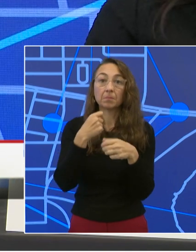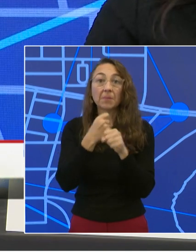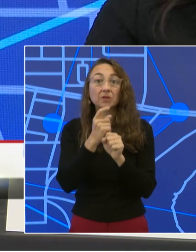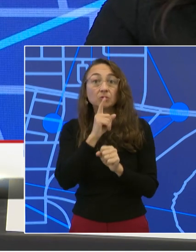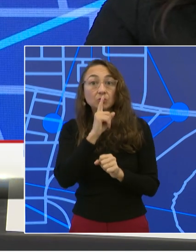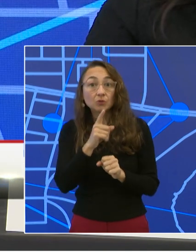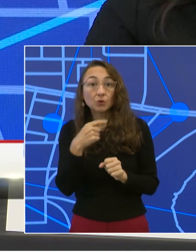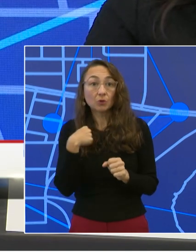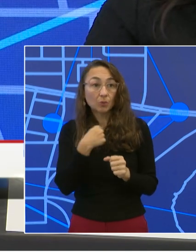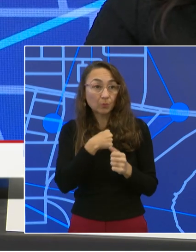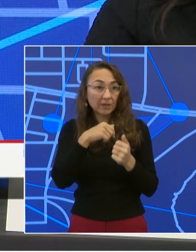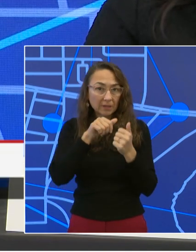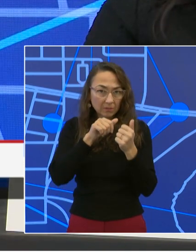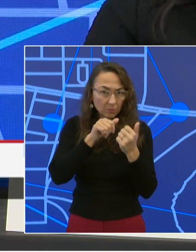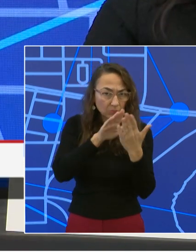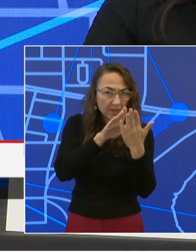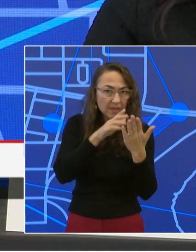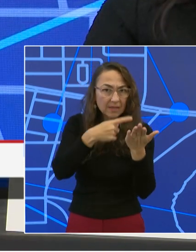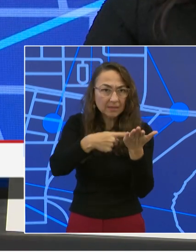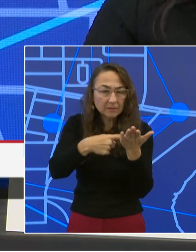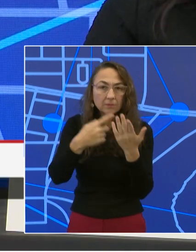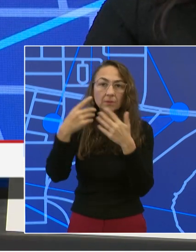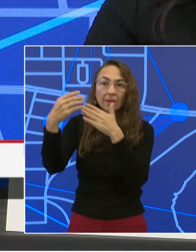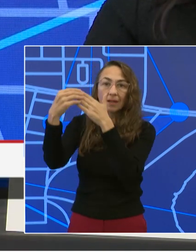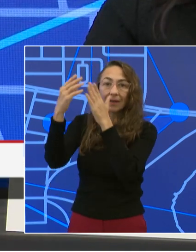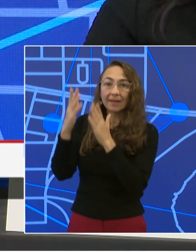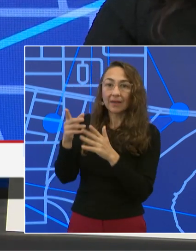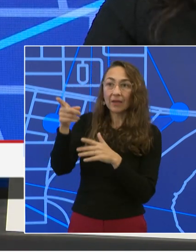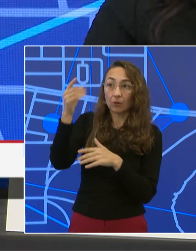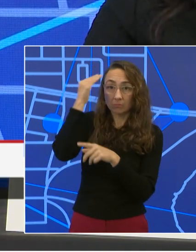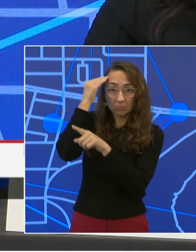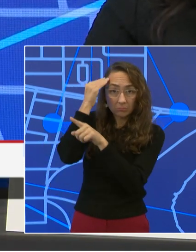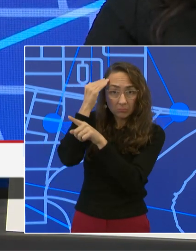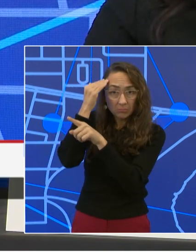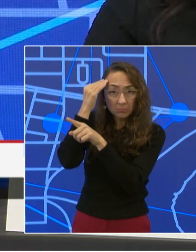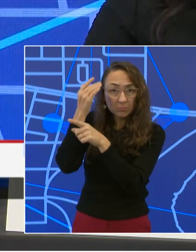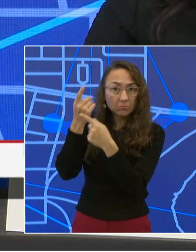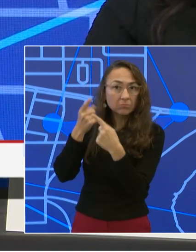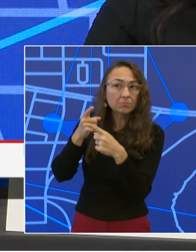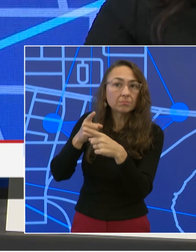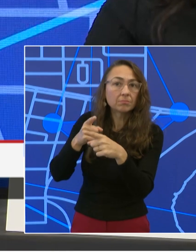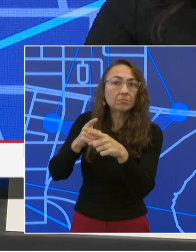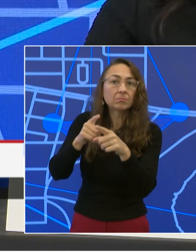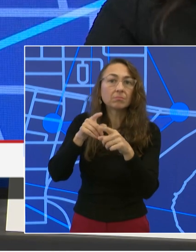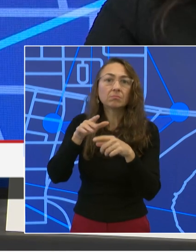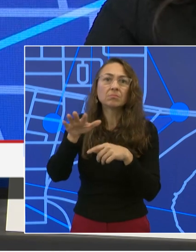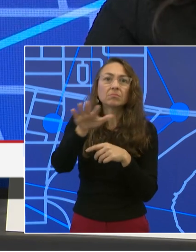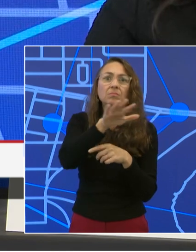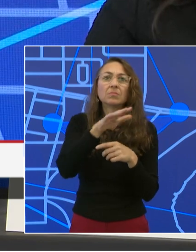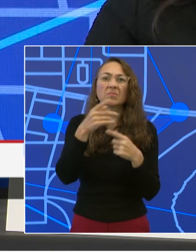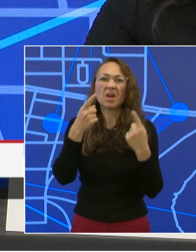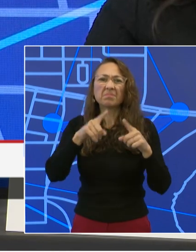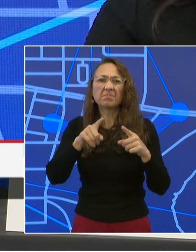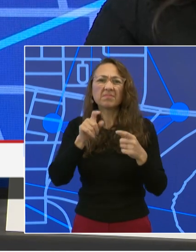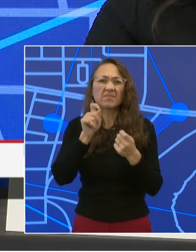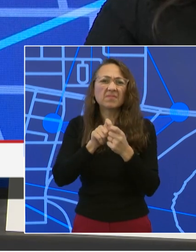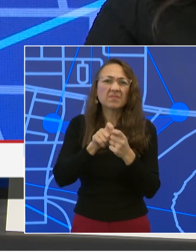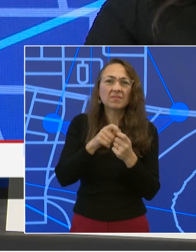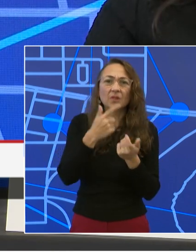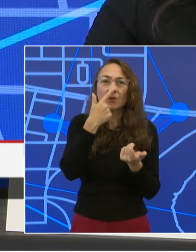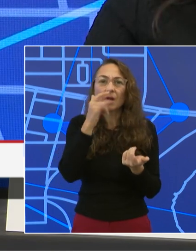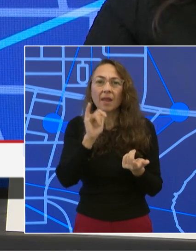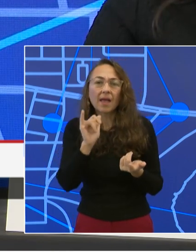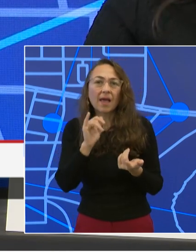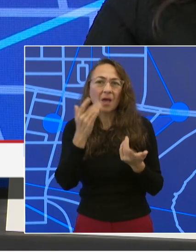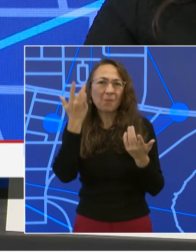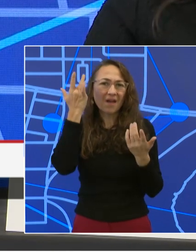are in their areas of responsibility are really focused on knowing exactly how to follow their crime, but also understanding